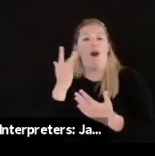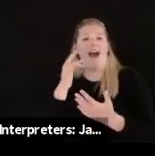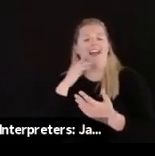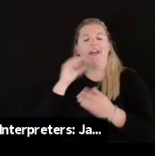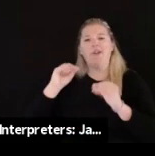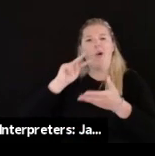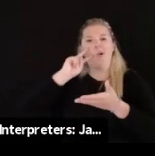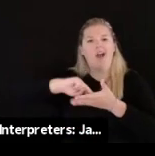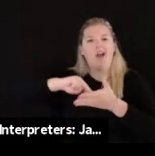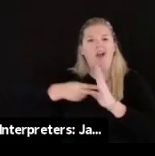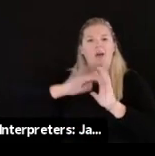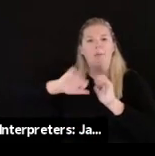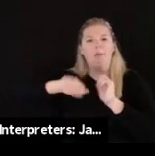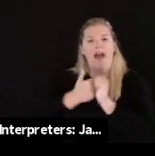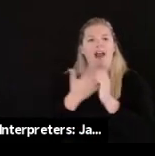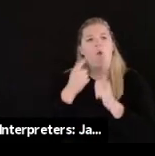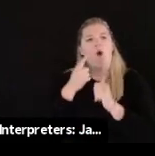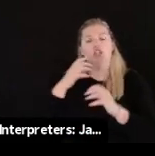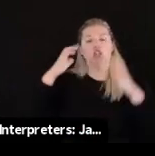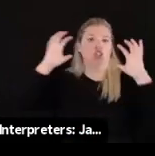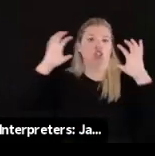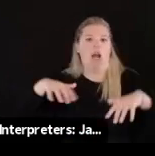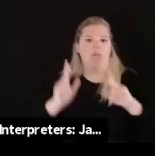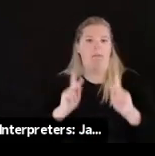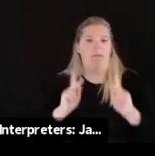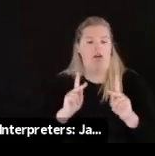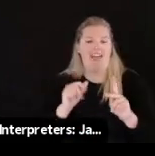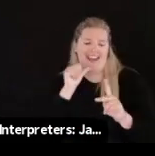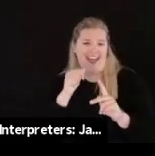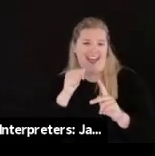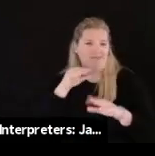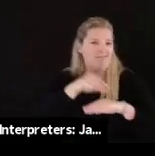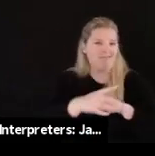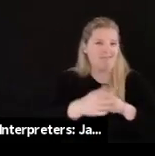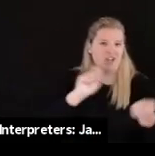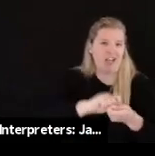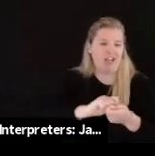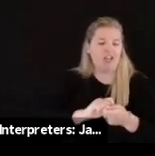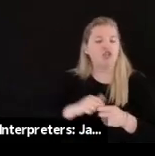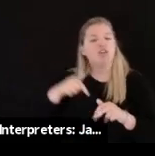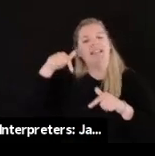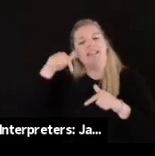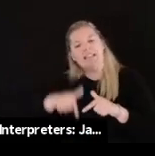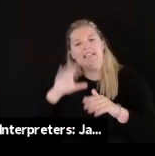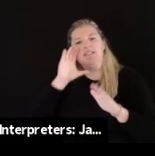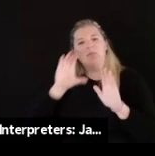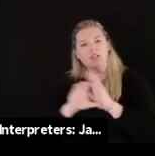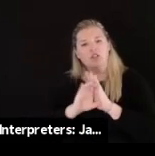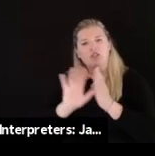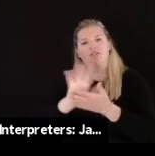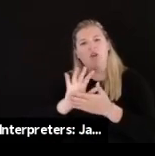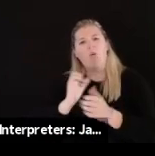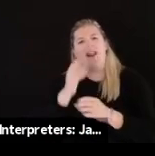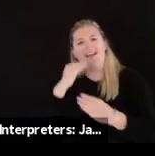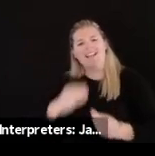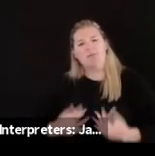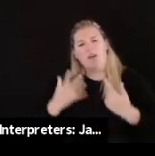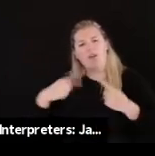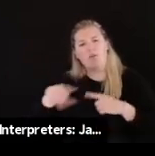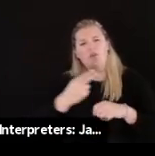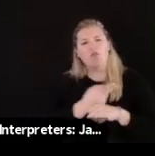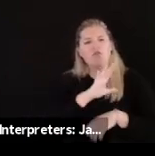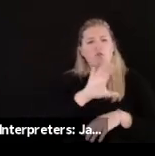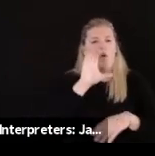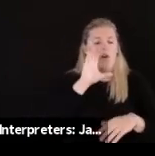actual change. This session is specifically meant to inspire us to use the stories of our past and present